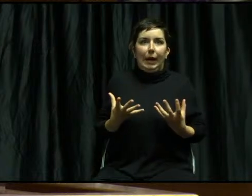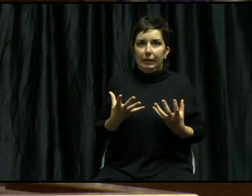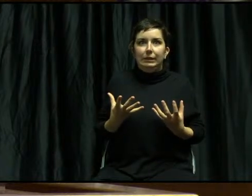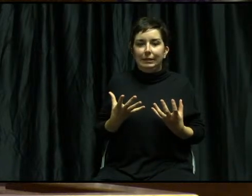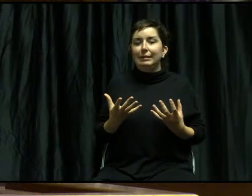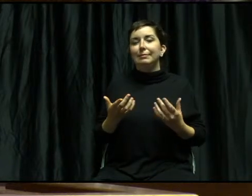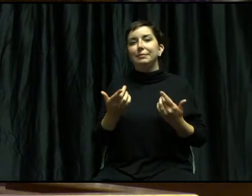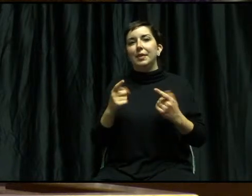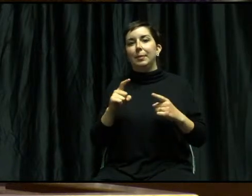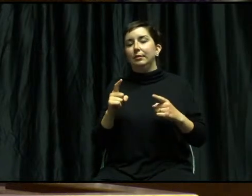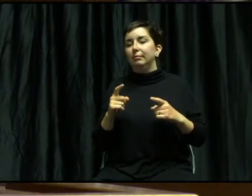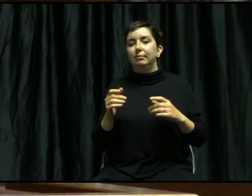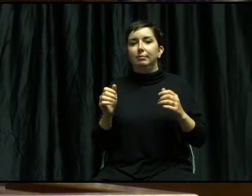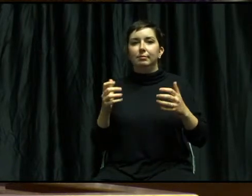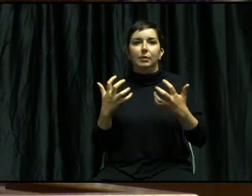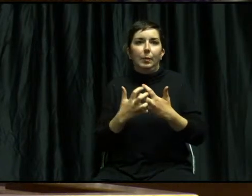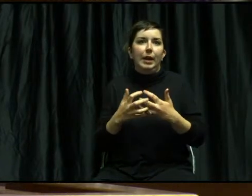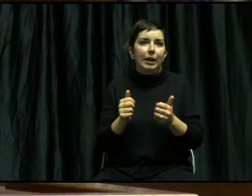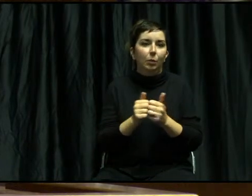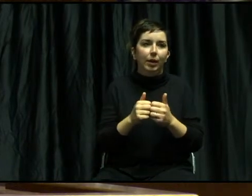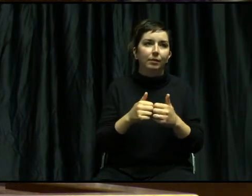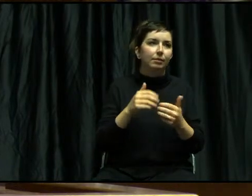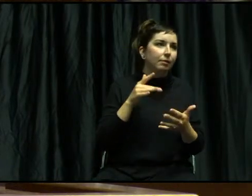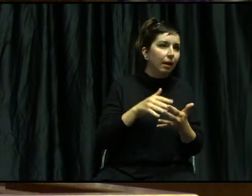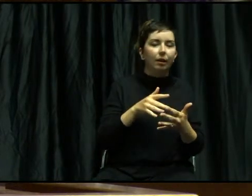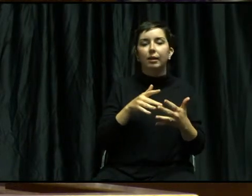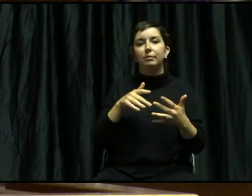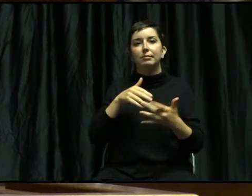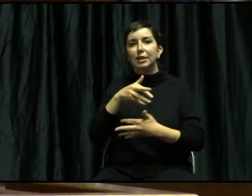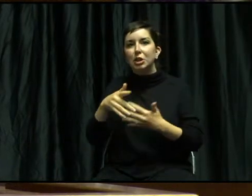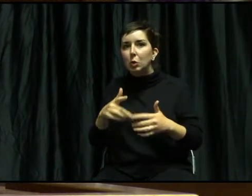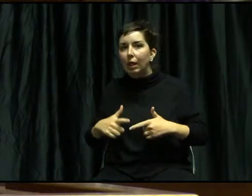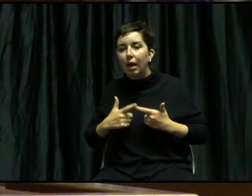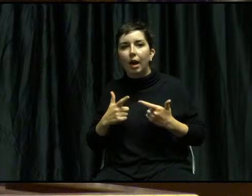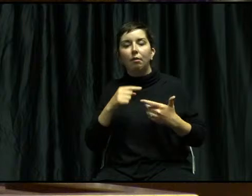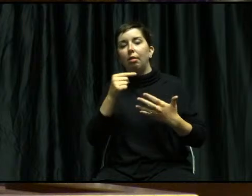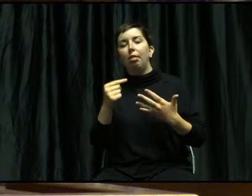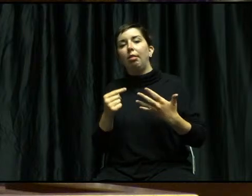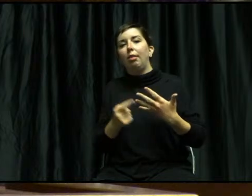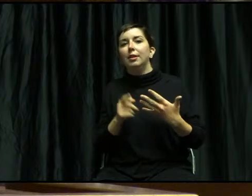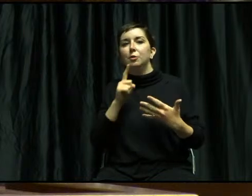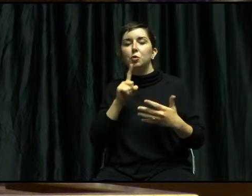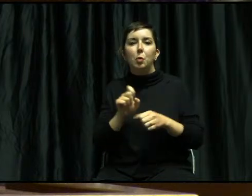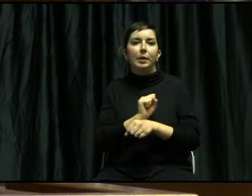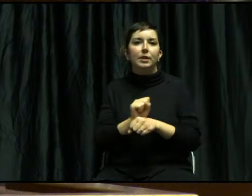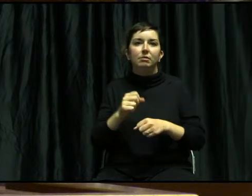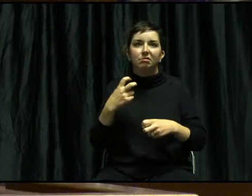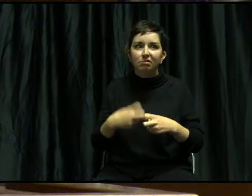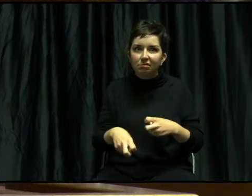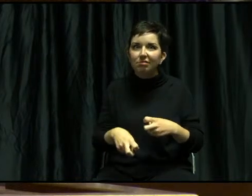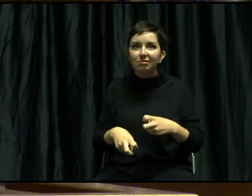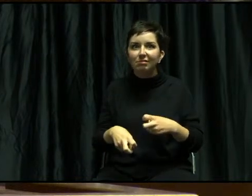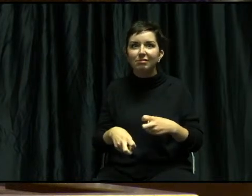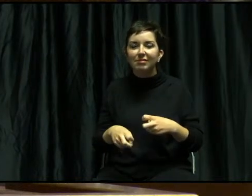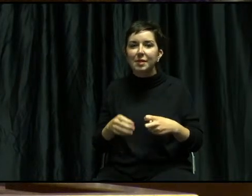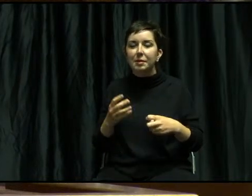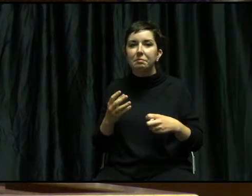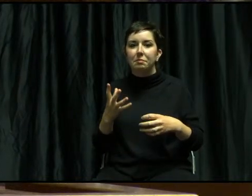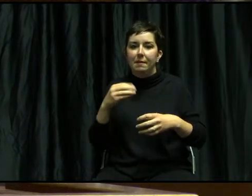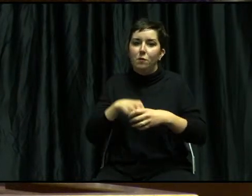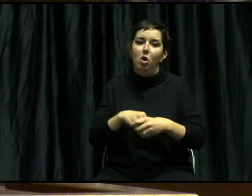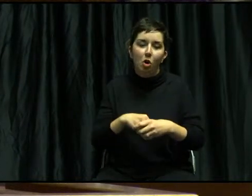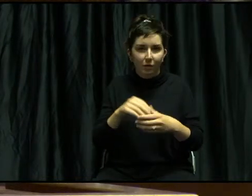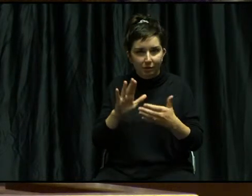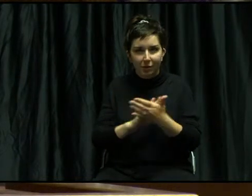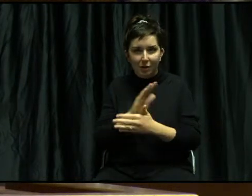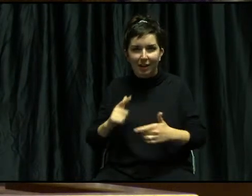and combined with studying and homework and social life and everything else going on, it was pretty difficult to be highly involved in the